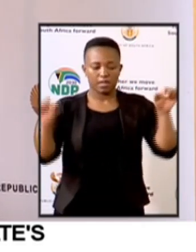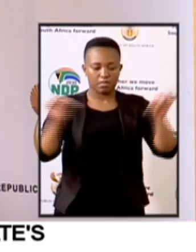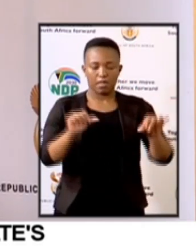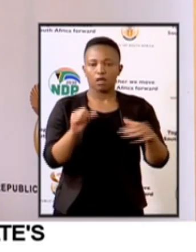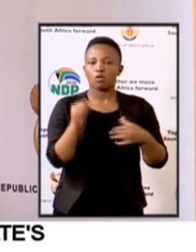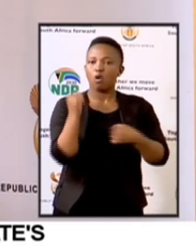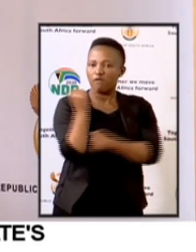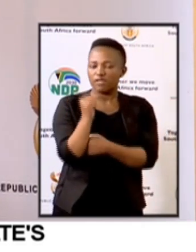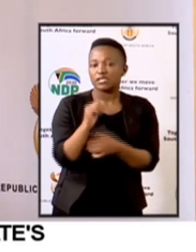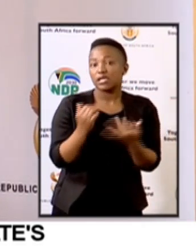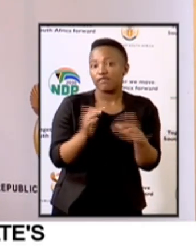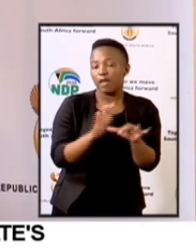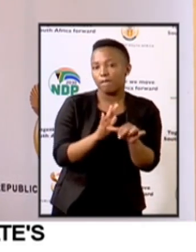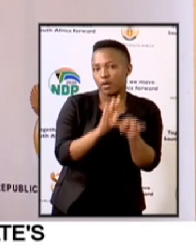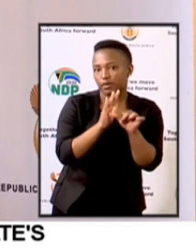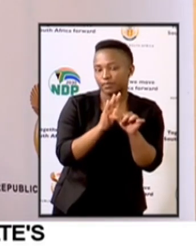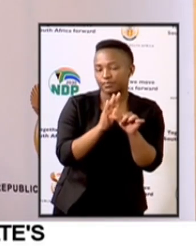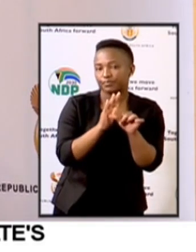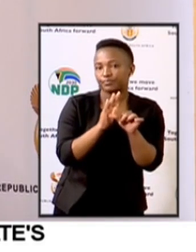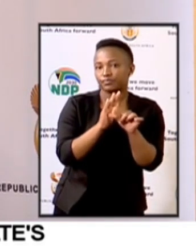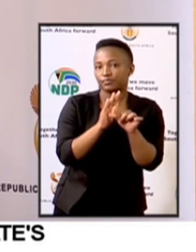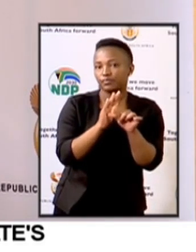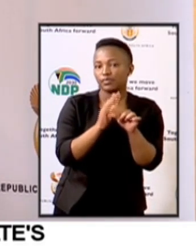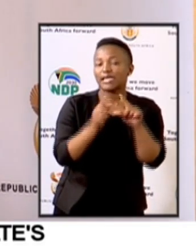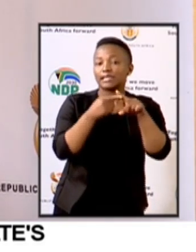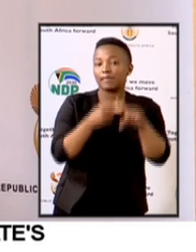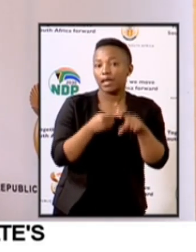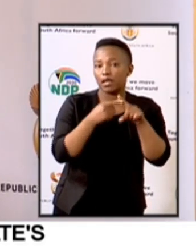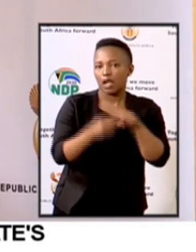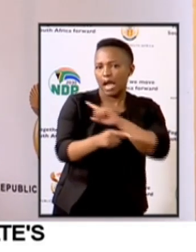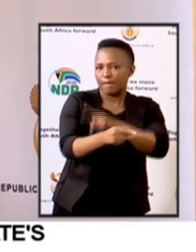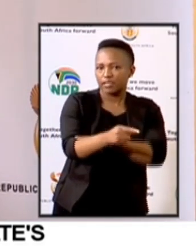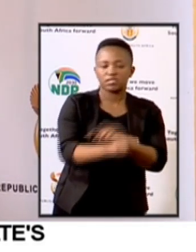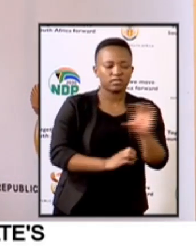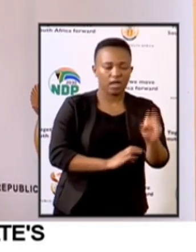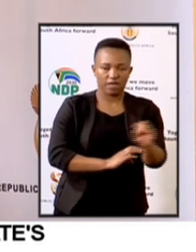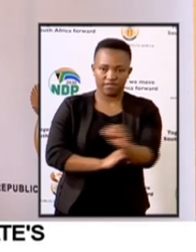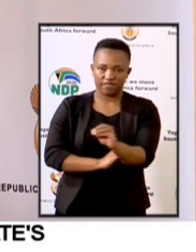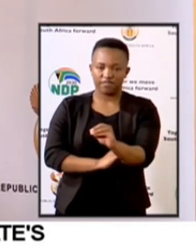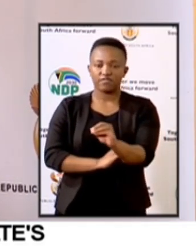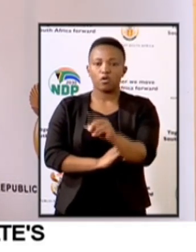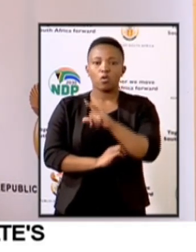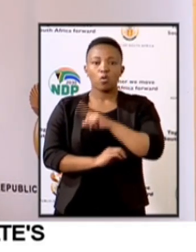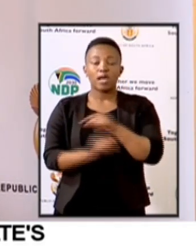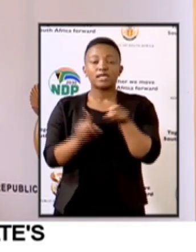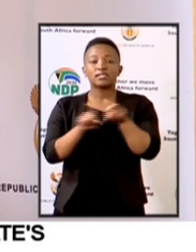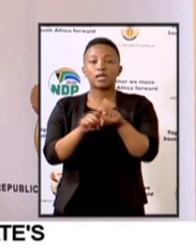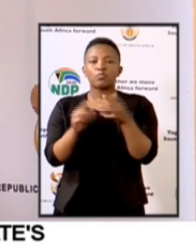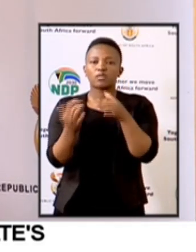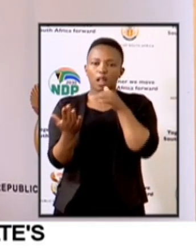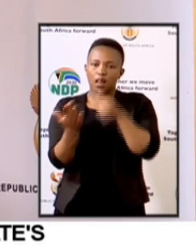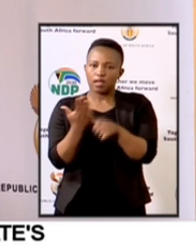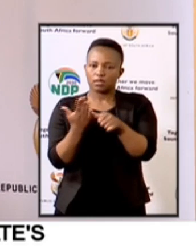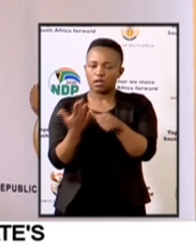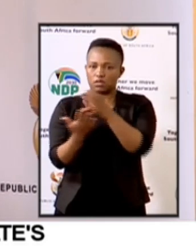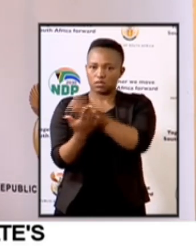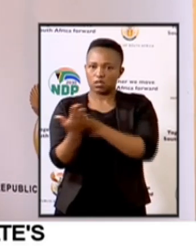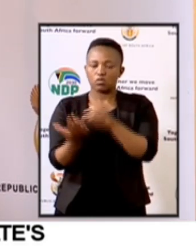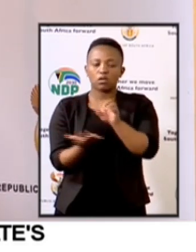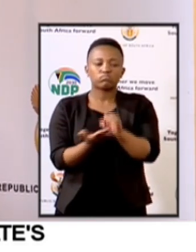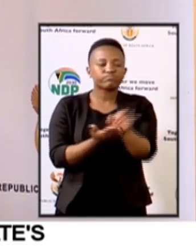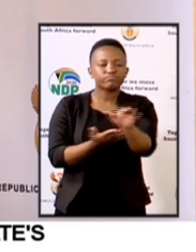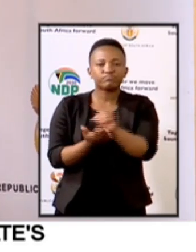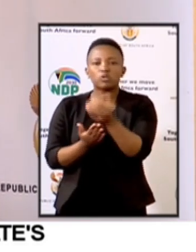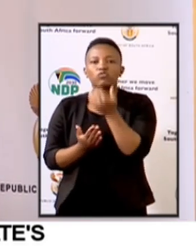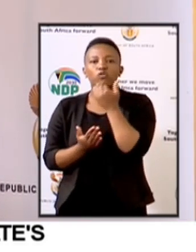necessary, supplement capacity. In line with the recent circular issued for all DGs and